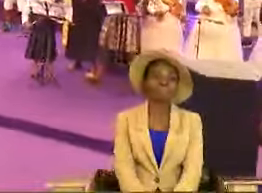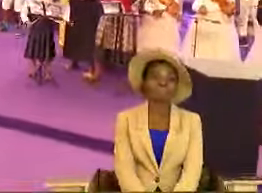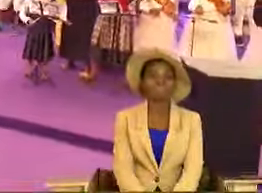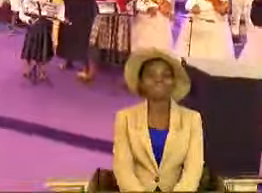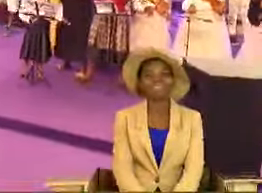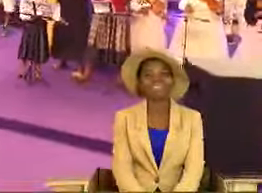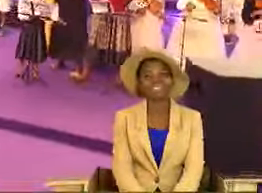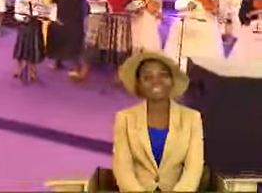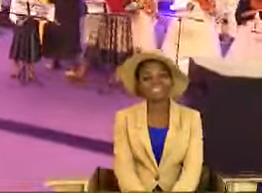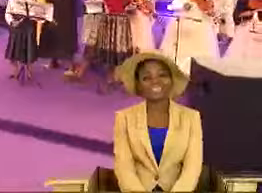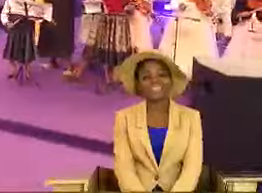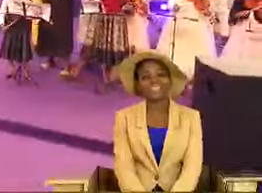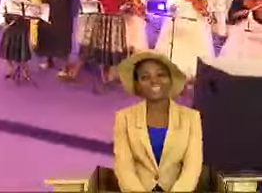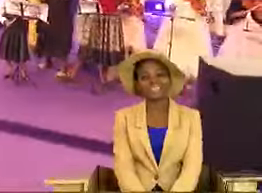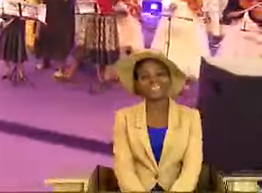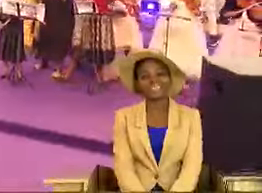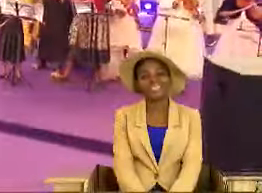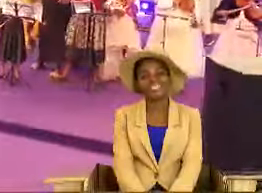name